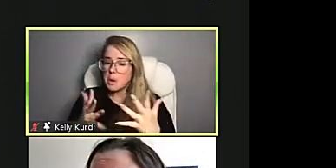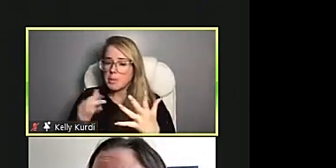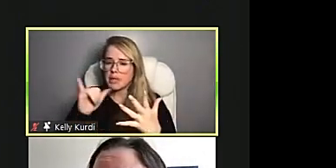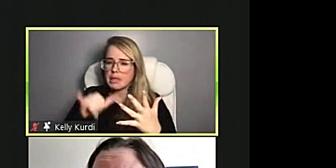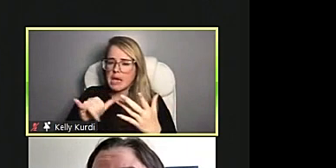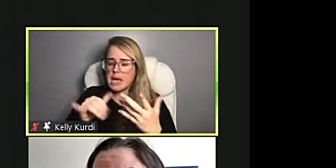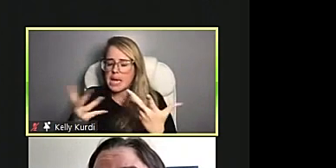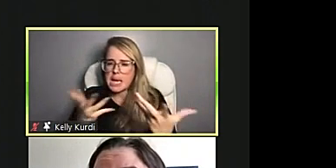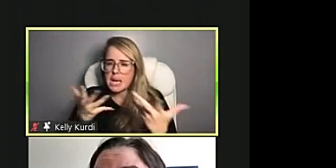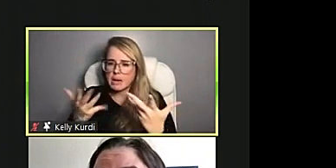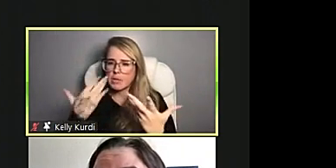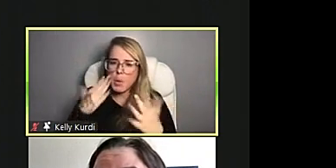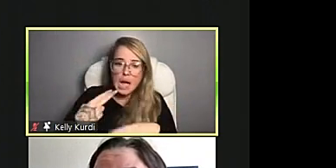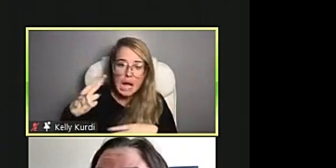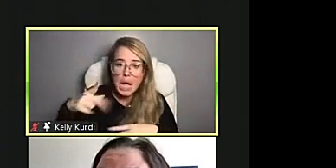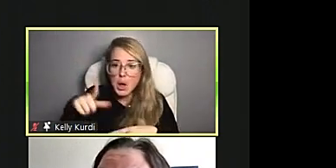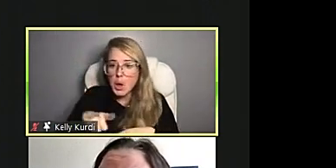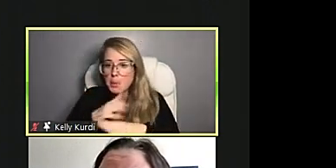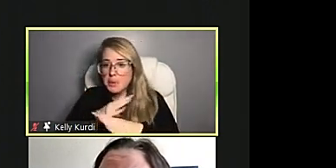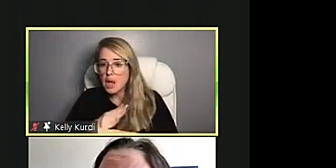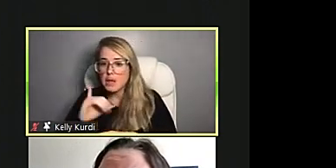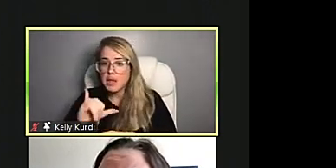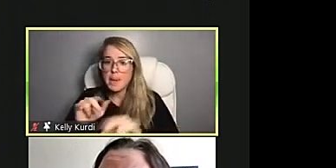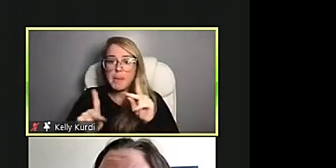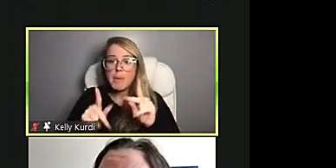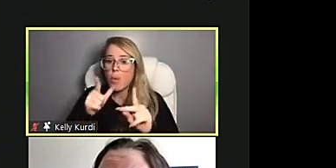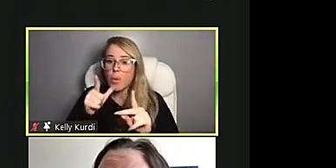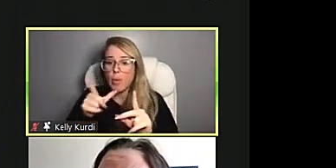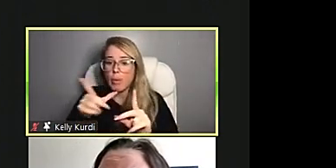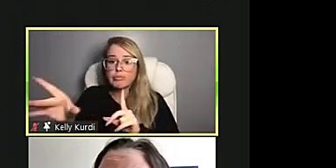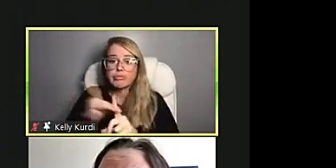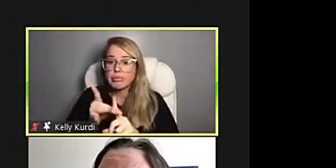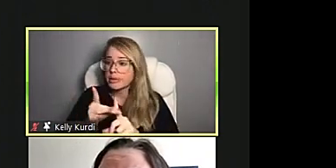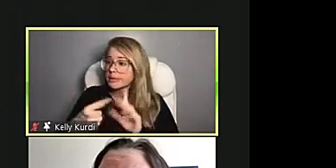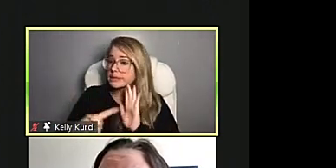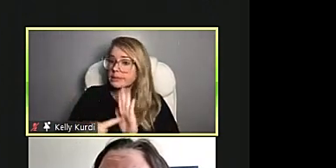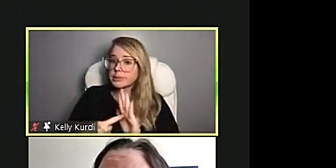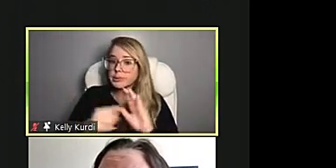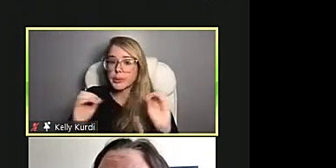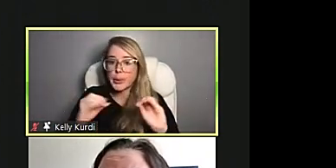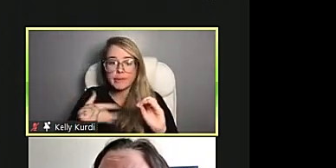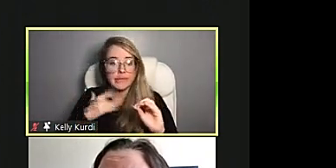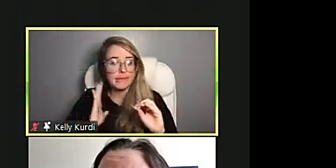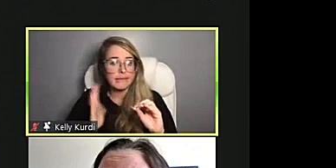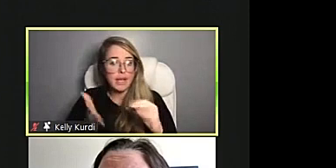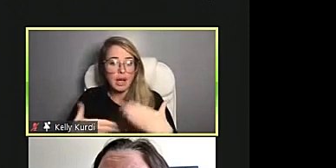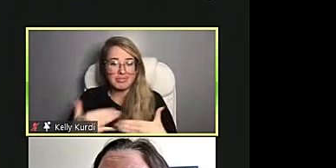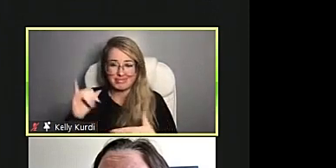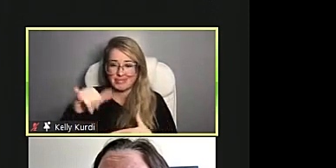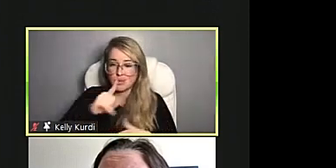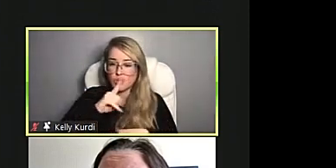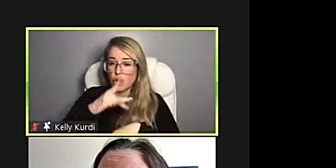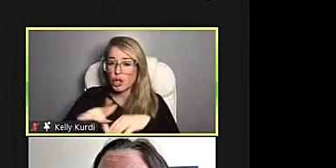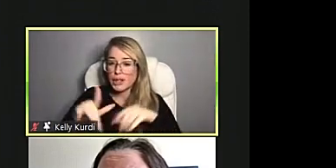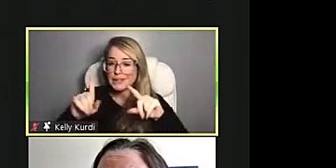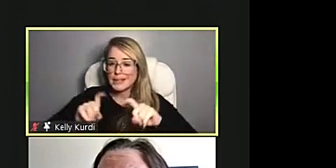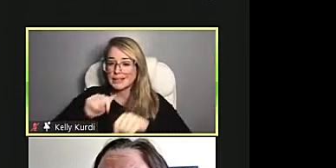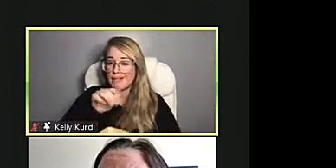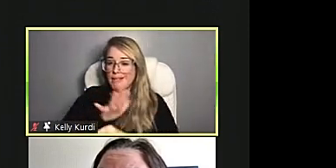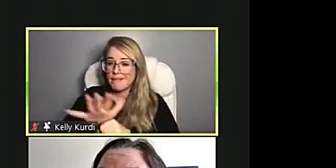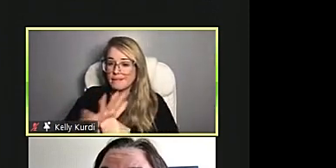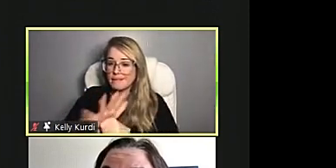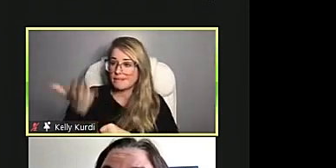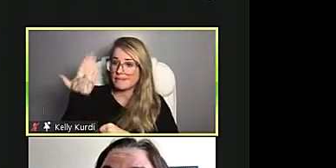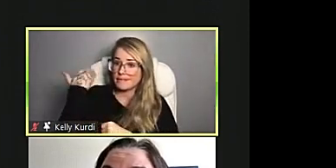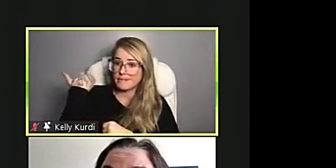I think with the asymptomatic spread of this illness, the lack of early testing that was available across the